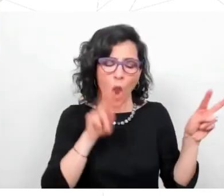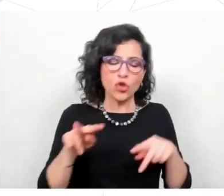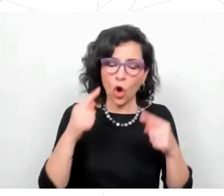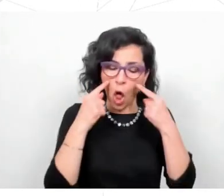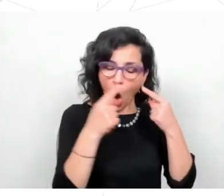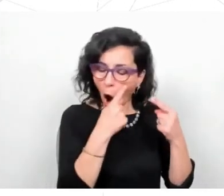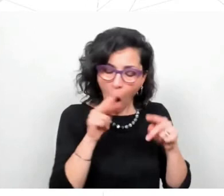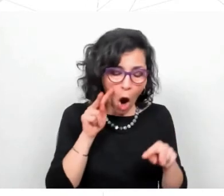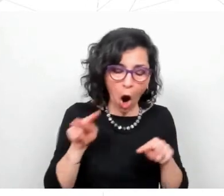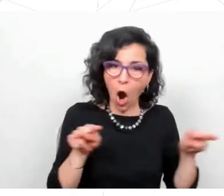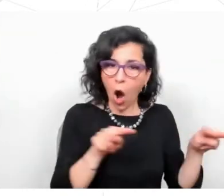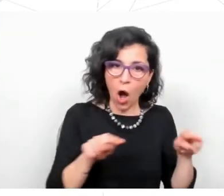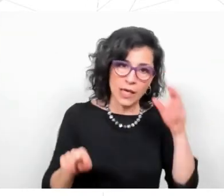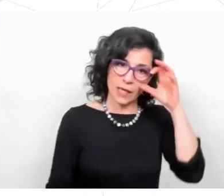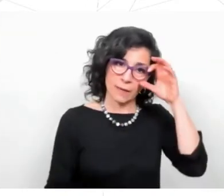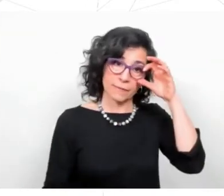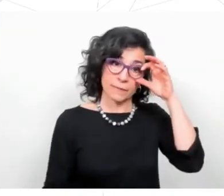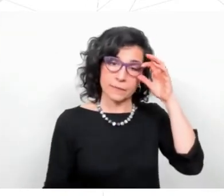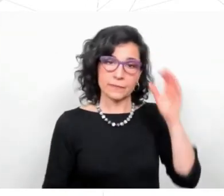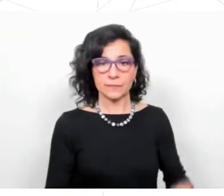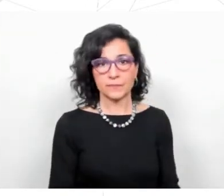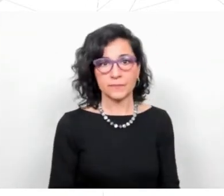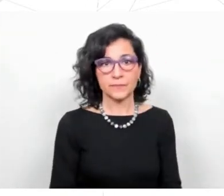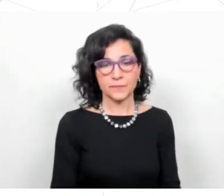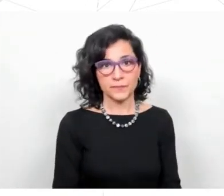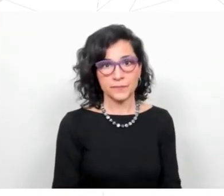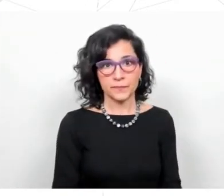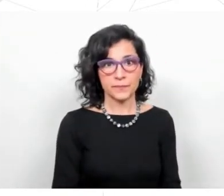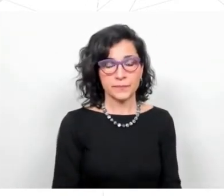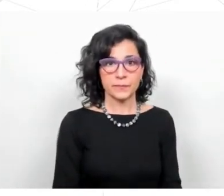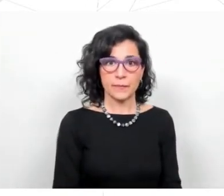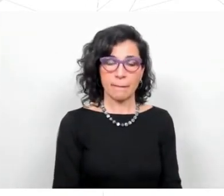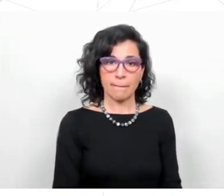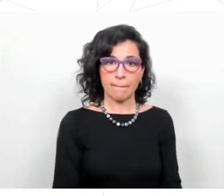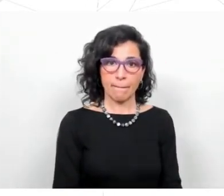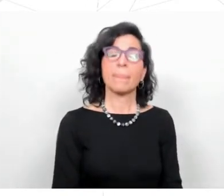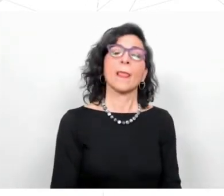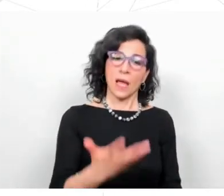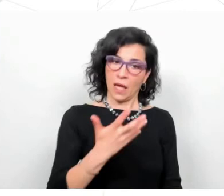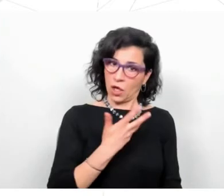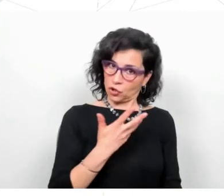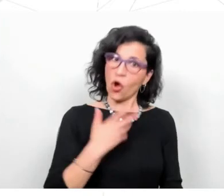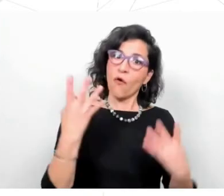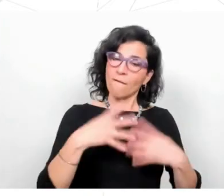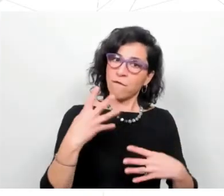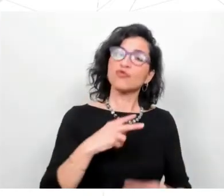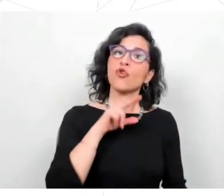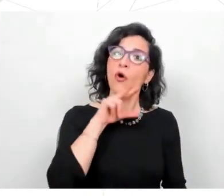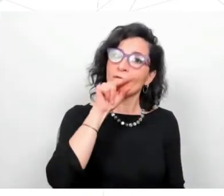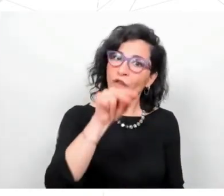so on. There's also a pause button, which is really powerful if you're looking at a news article, for example, that has links in